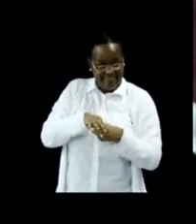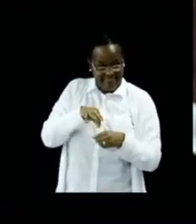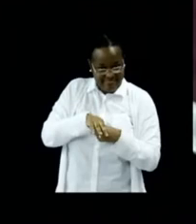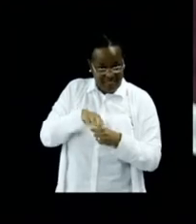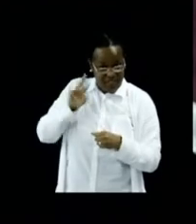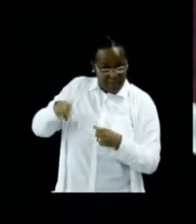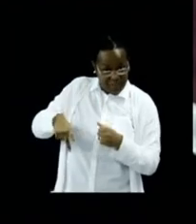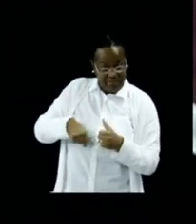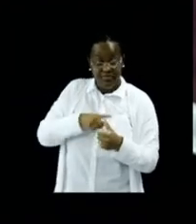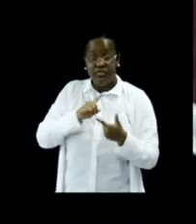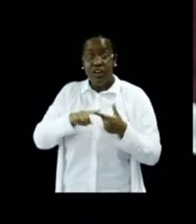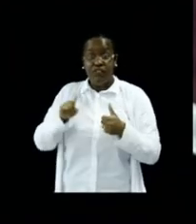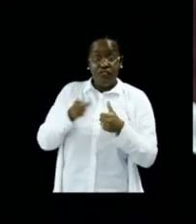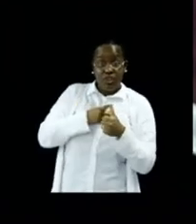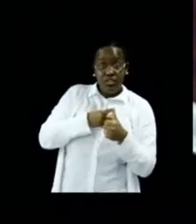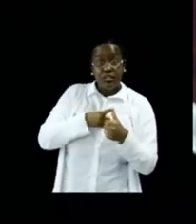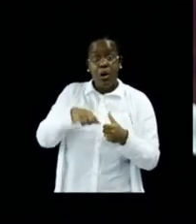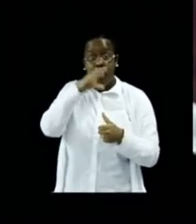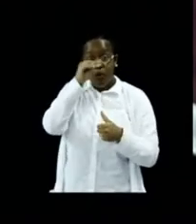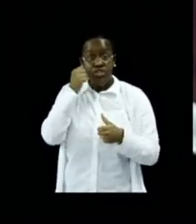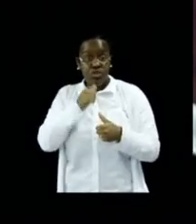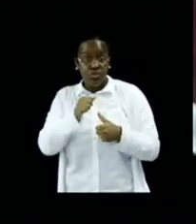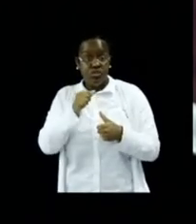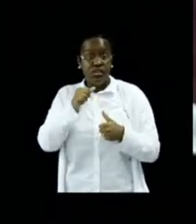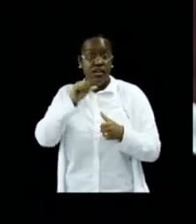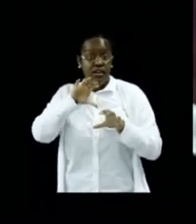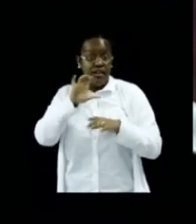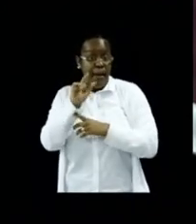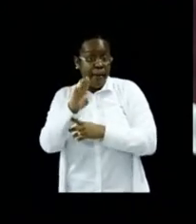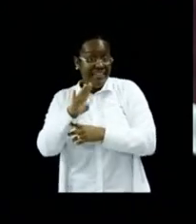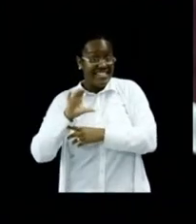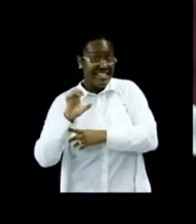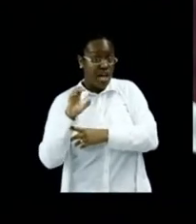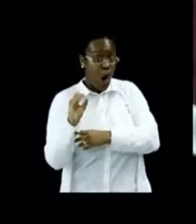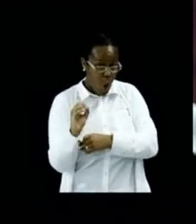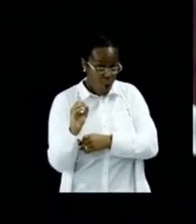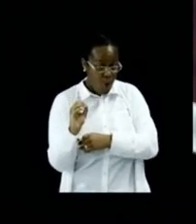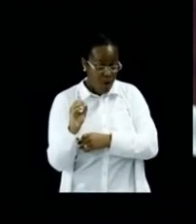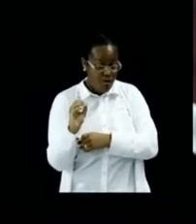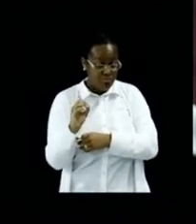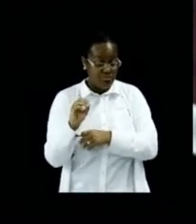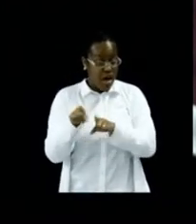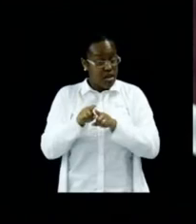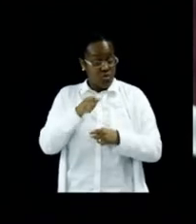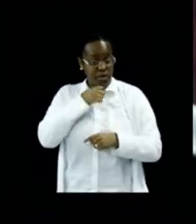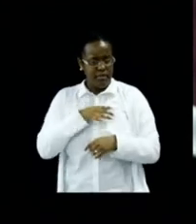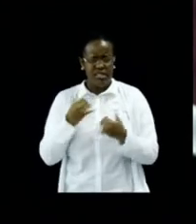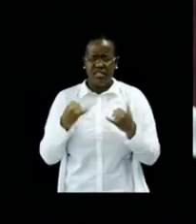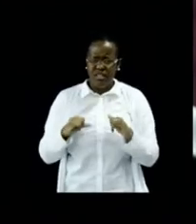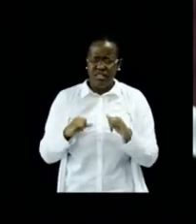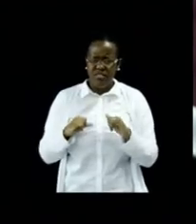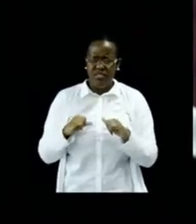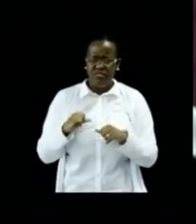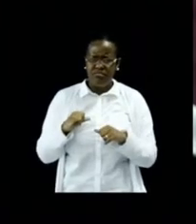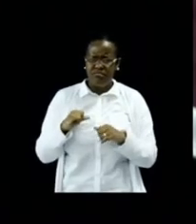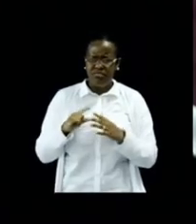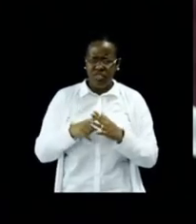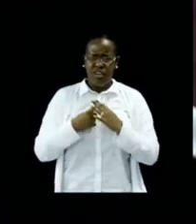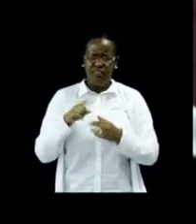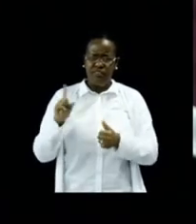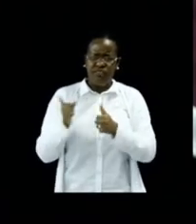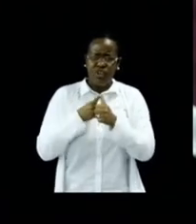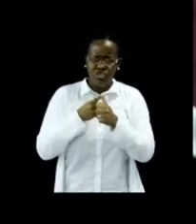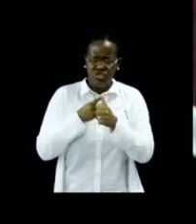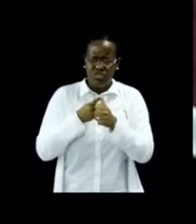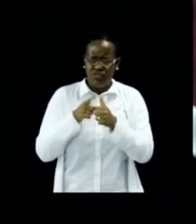the Boys and Girls Club as an African American woman. We're still hitting first. And with this